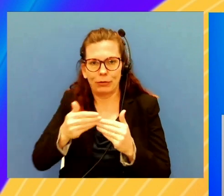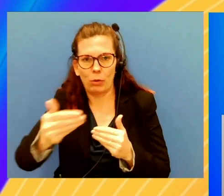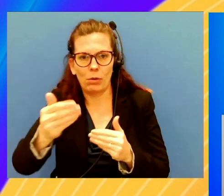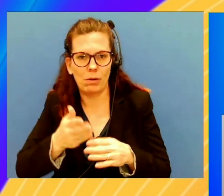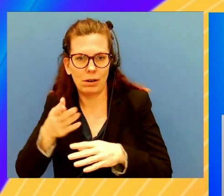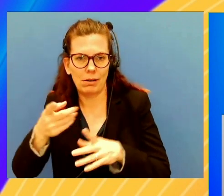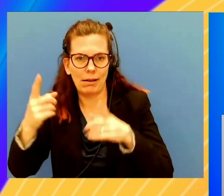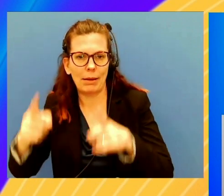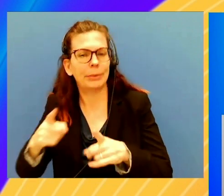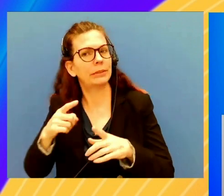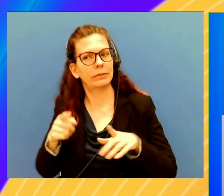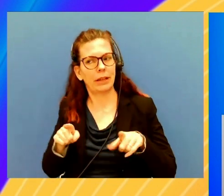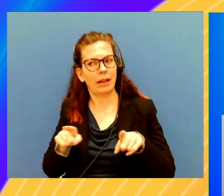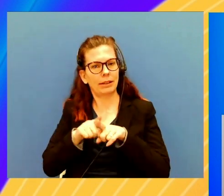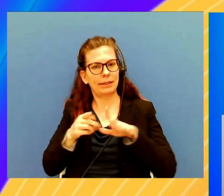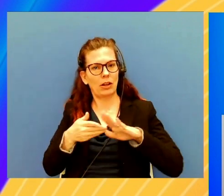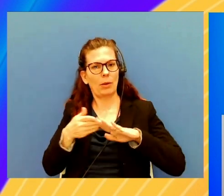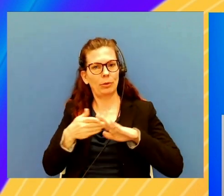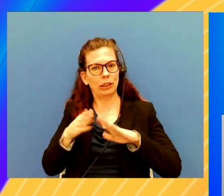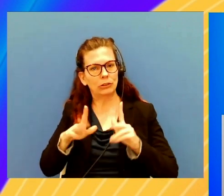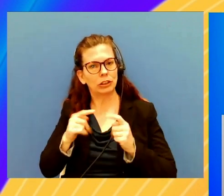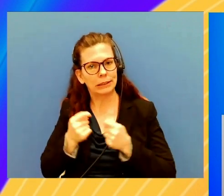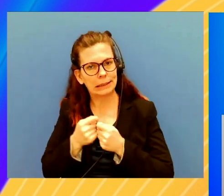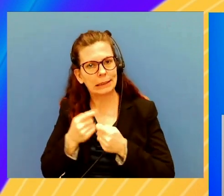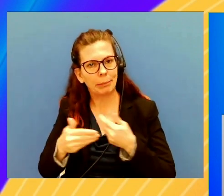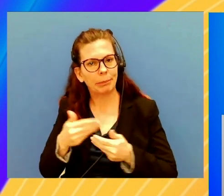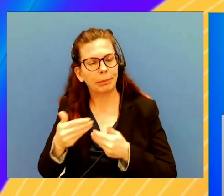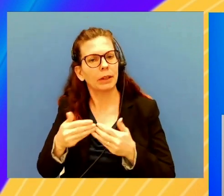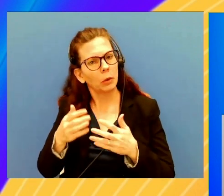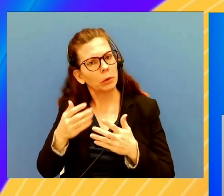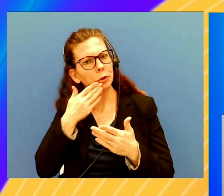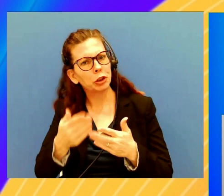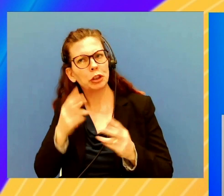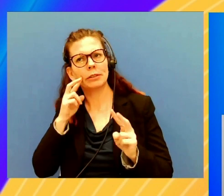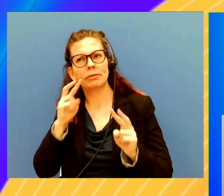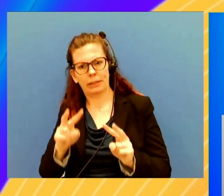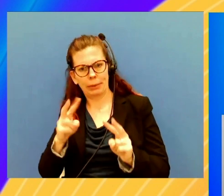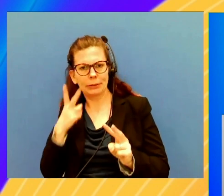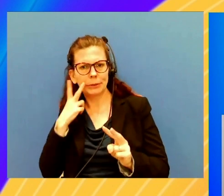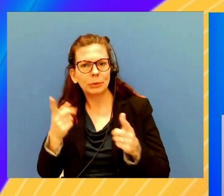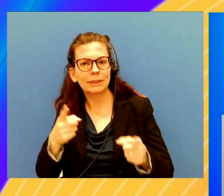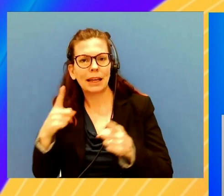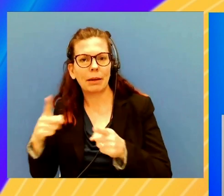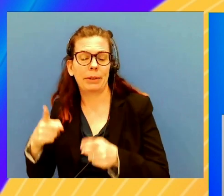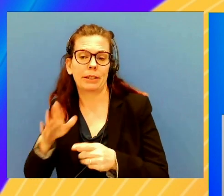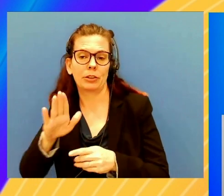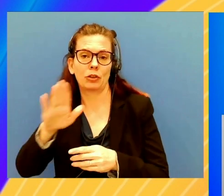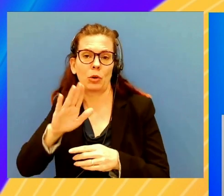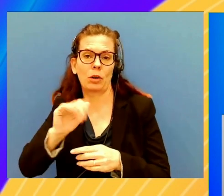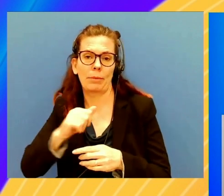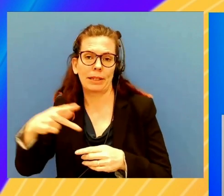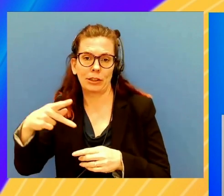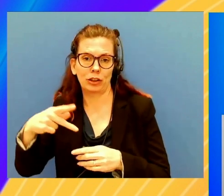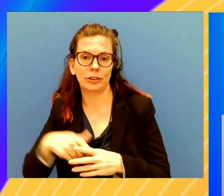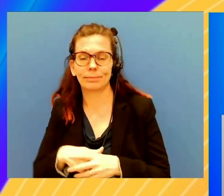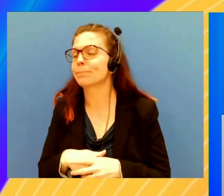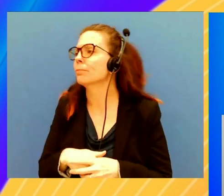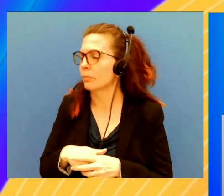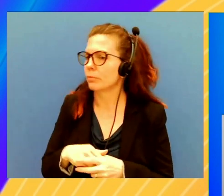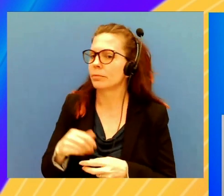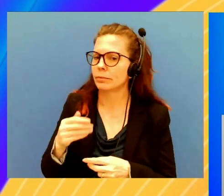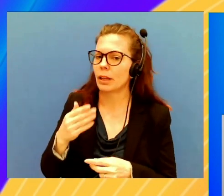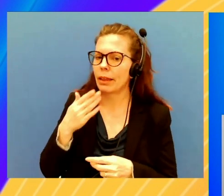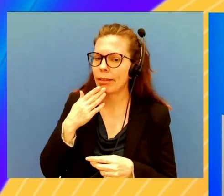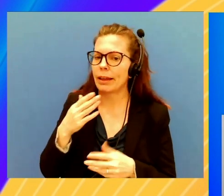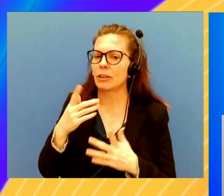you're aware and you have good visibility into what is happening in your applications. Okay. Now, thanks for kind